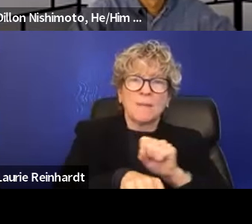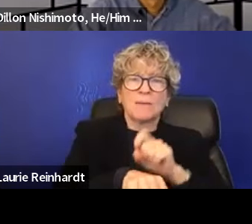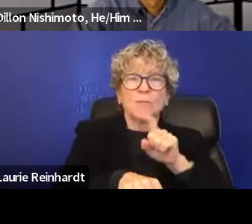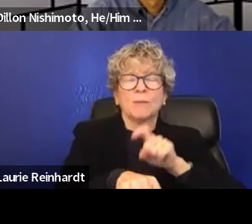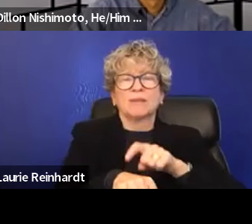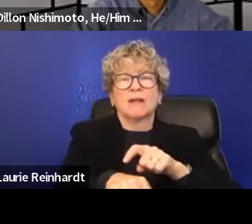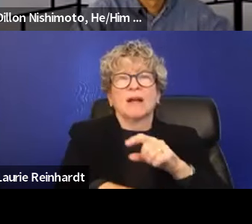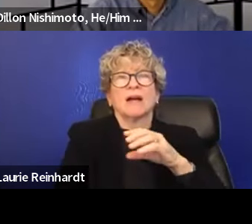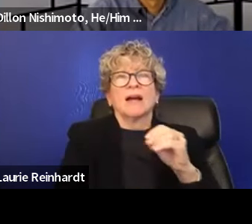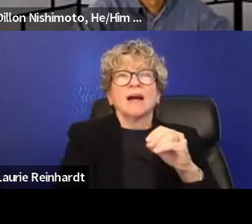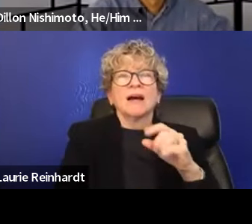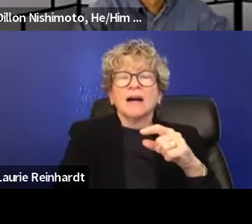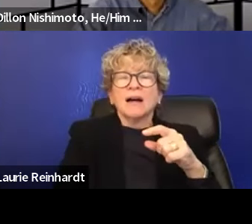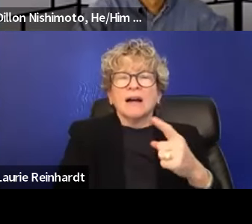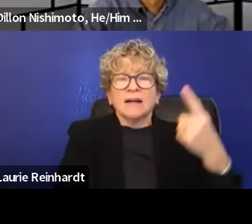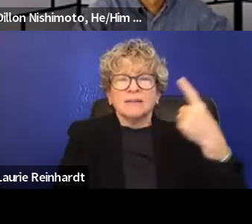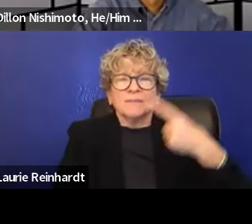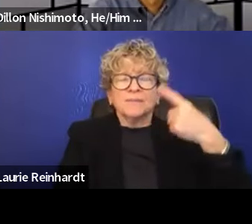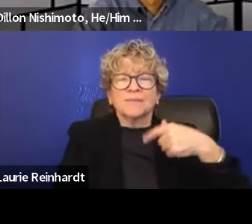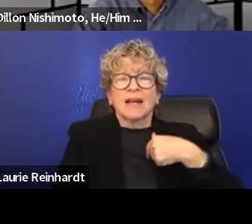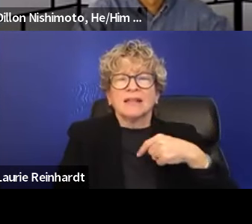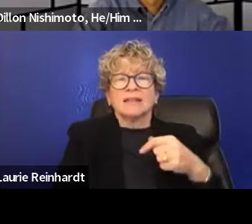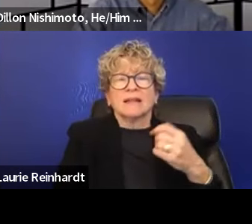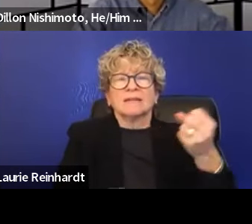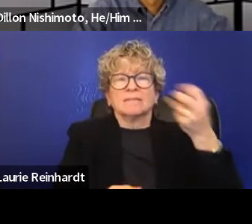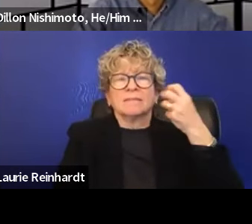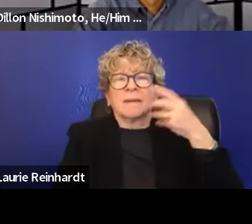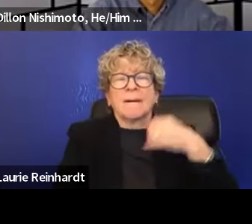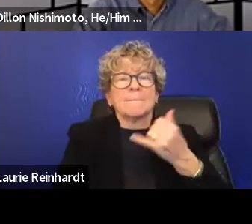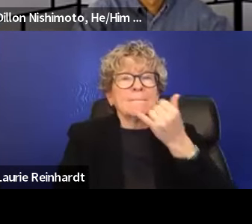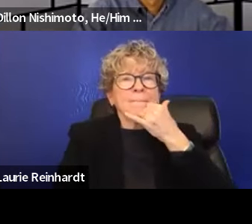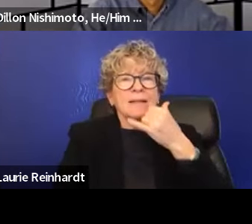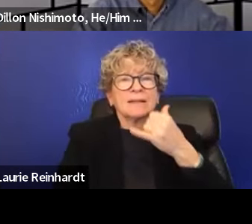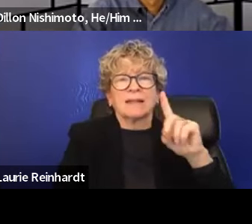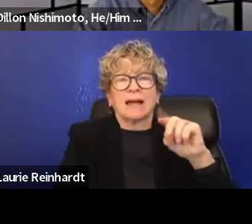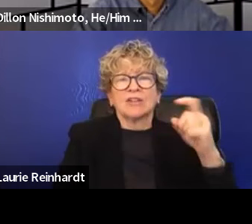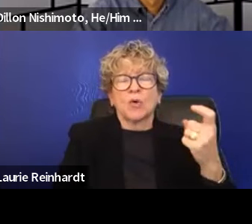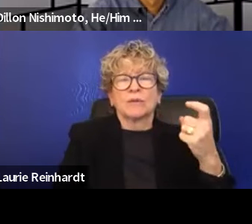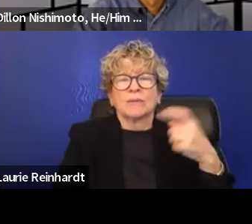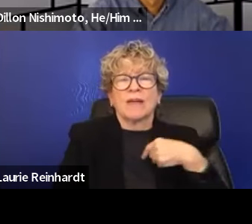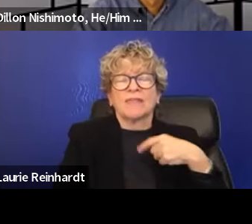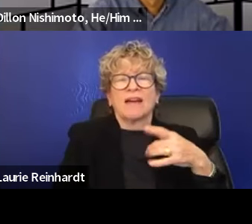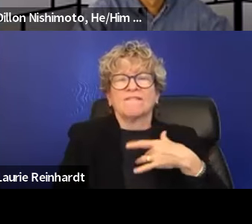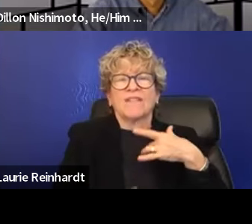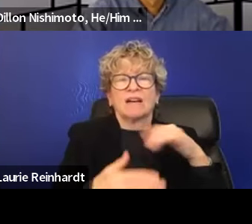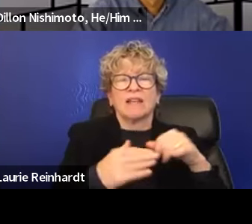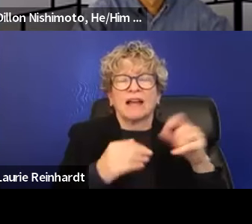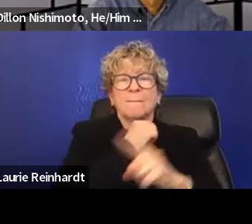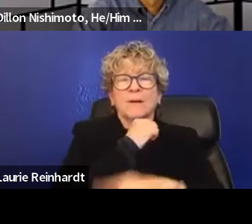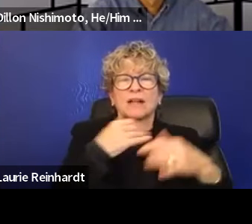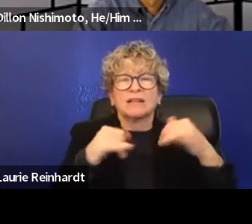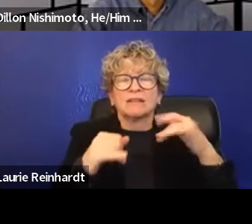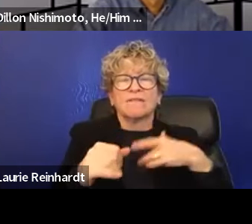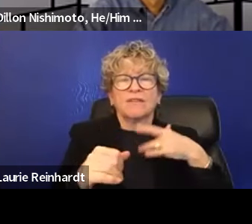And she spat a heavily pathologized misdiagnosis at me as an explanation that felt like punishment, and still makes me feel like